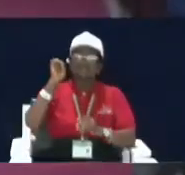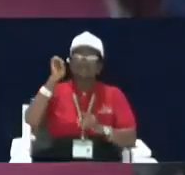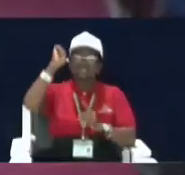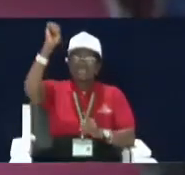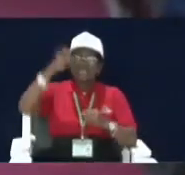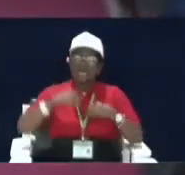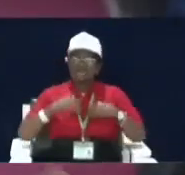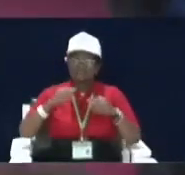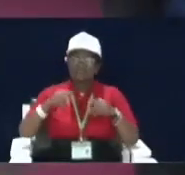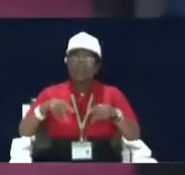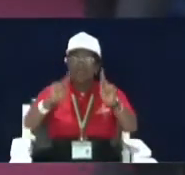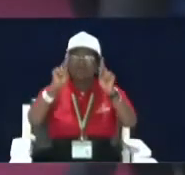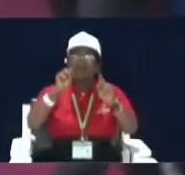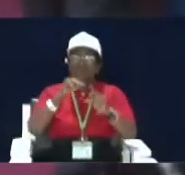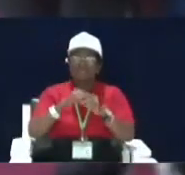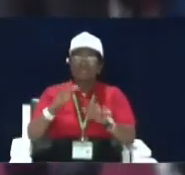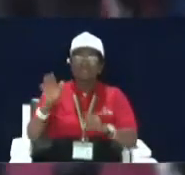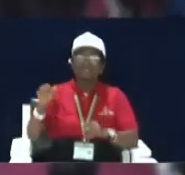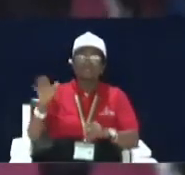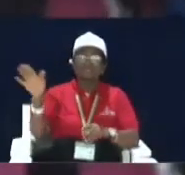life.